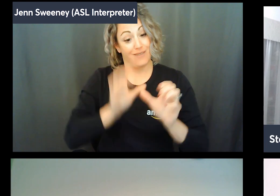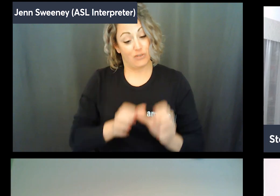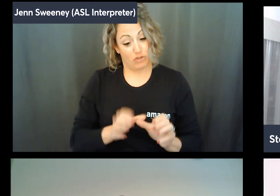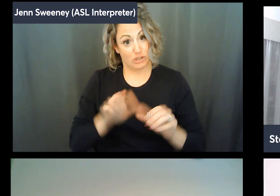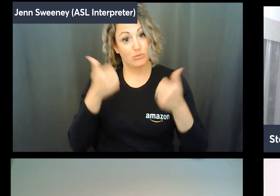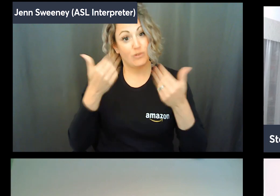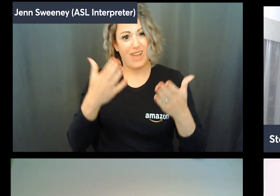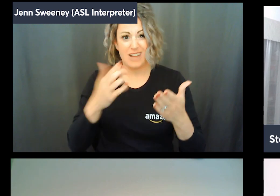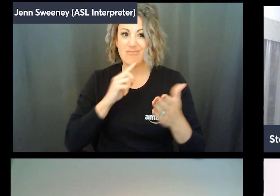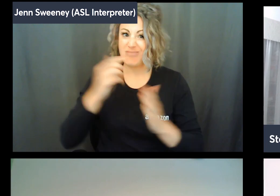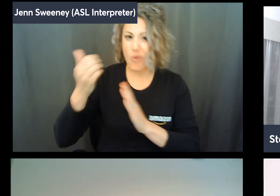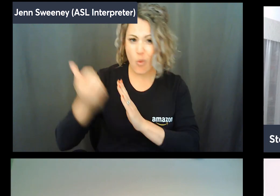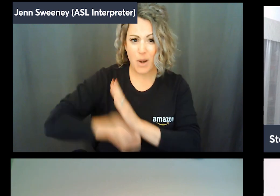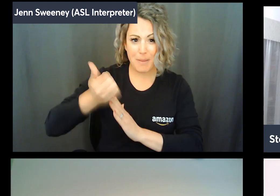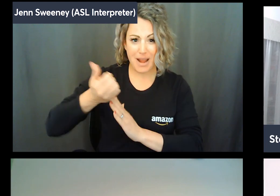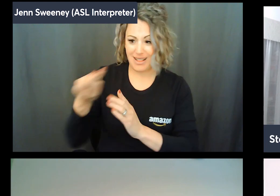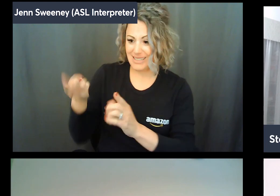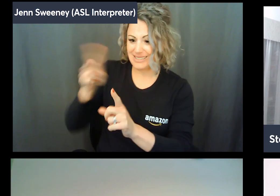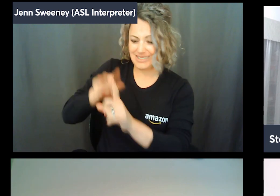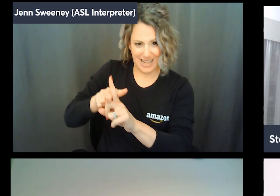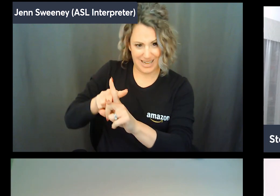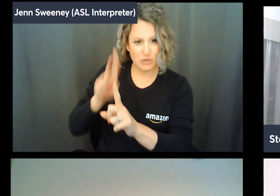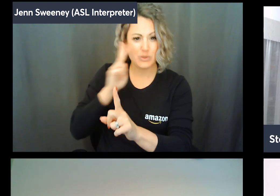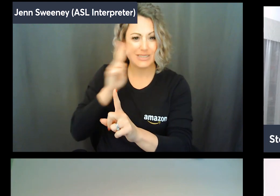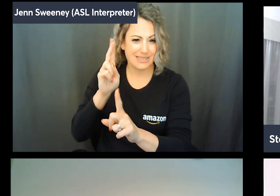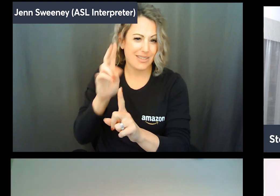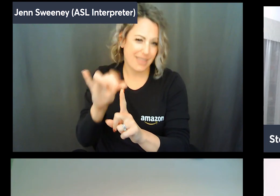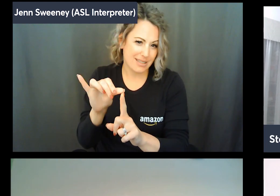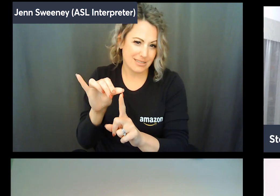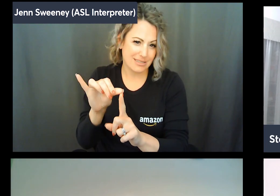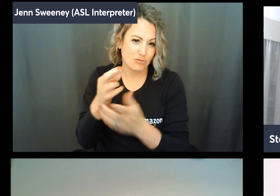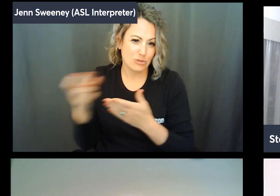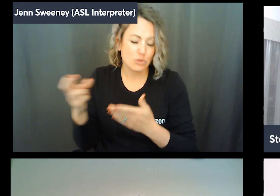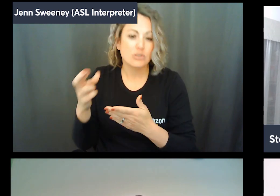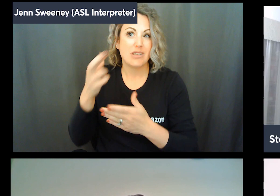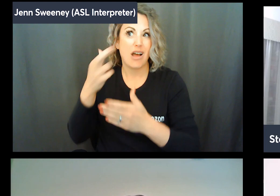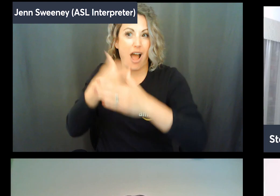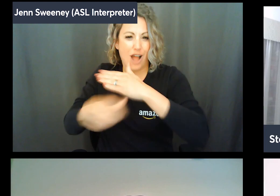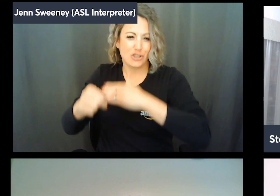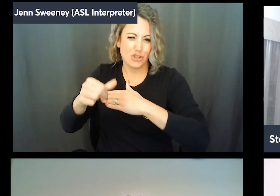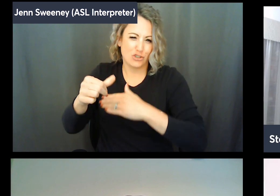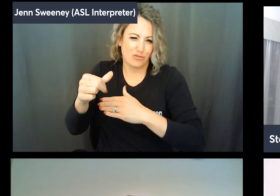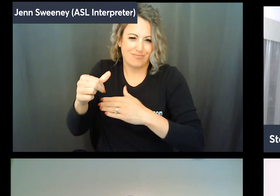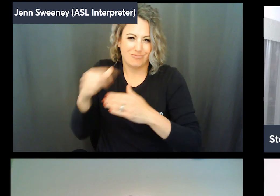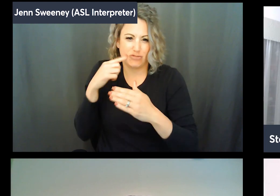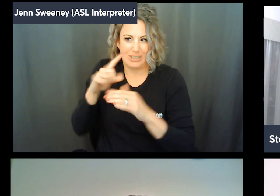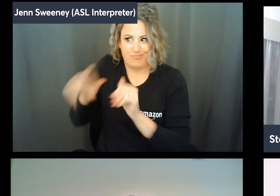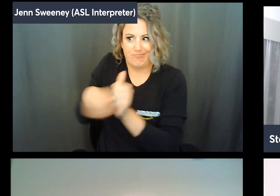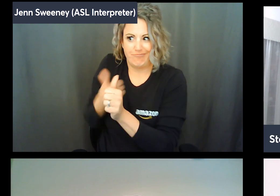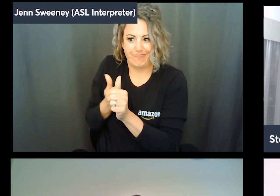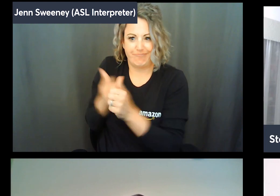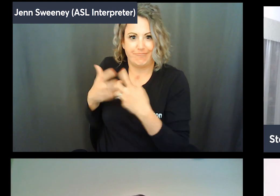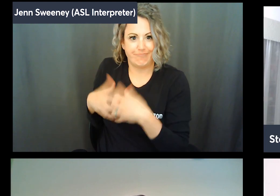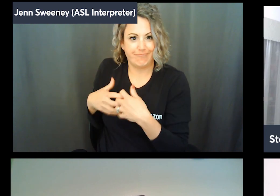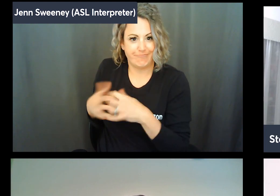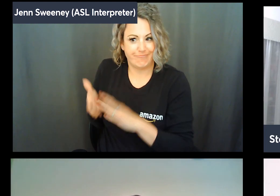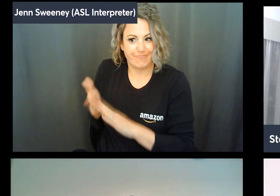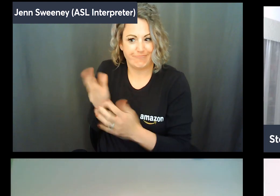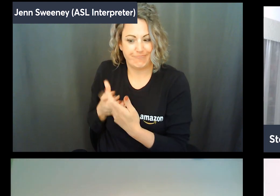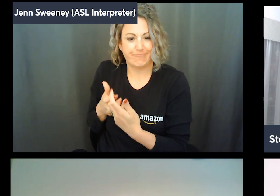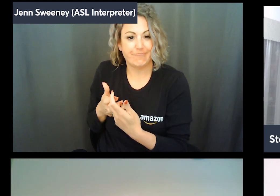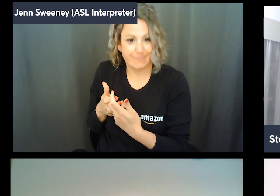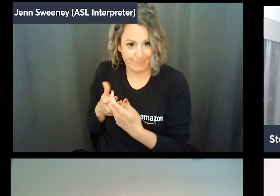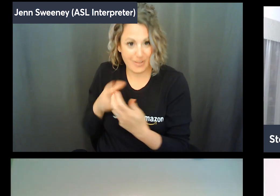provide, we'll automatically assign virtual CPUs or compute resources under the hood. And then we'll automatically scale